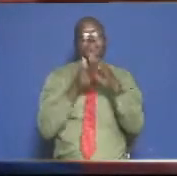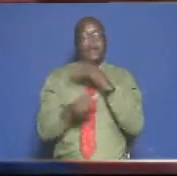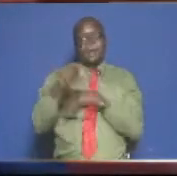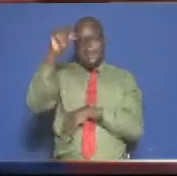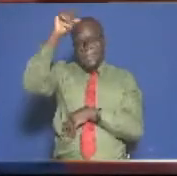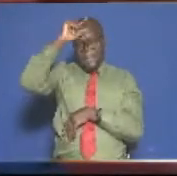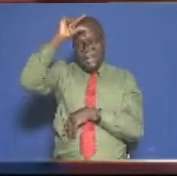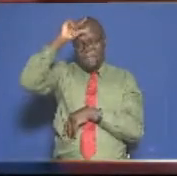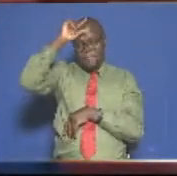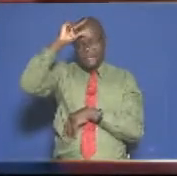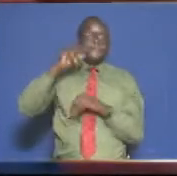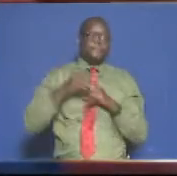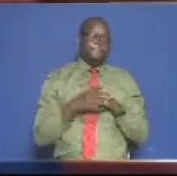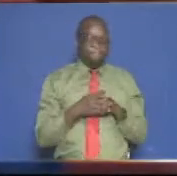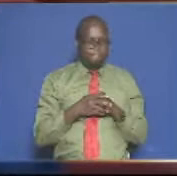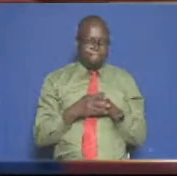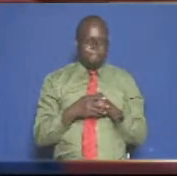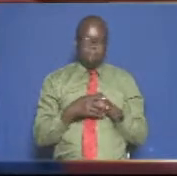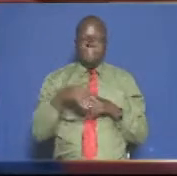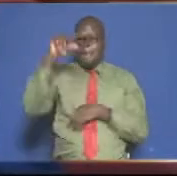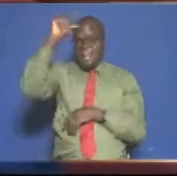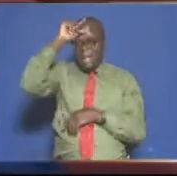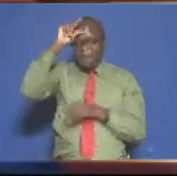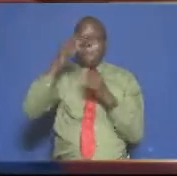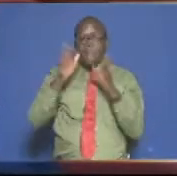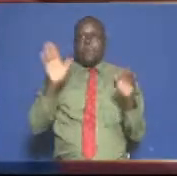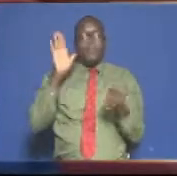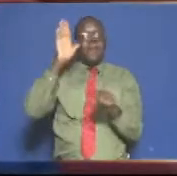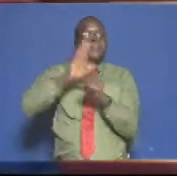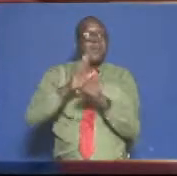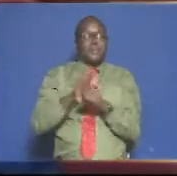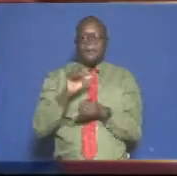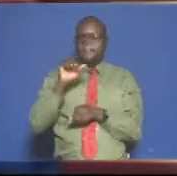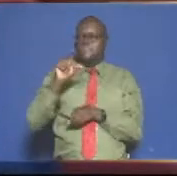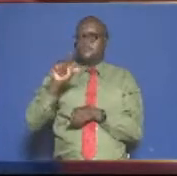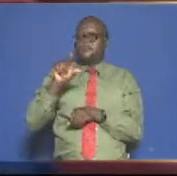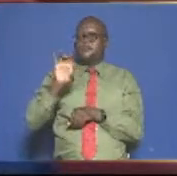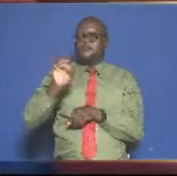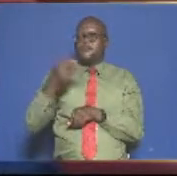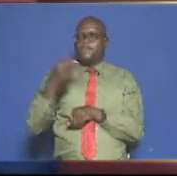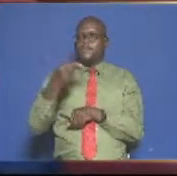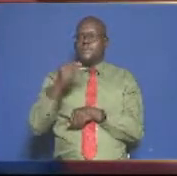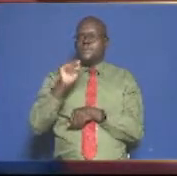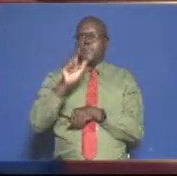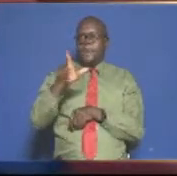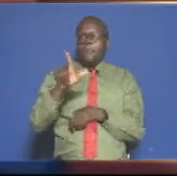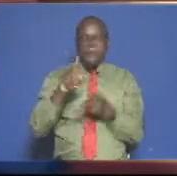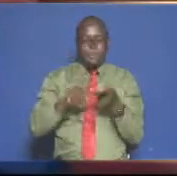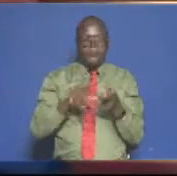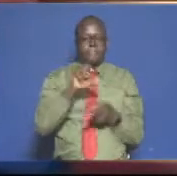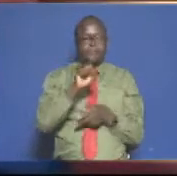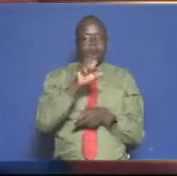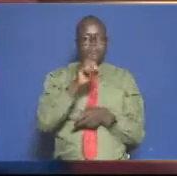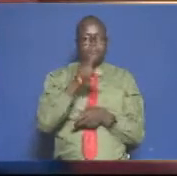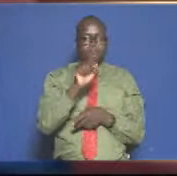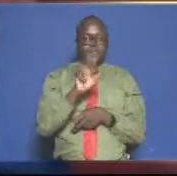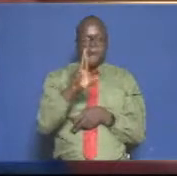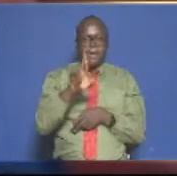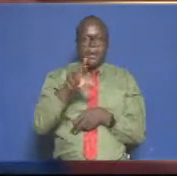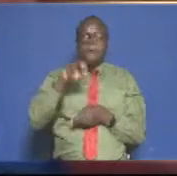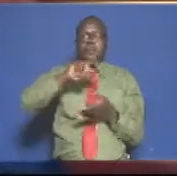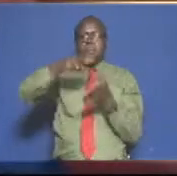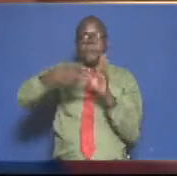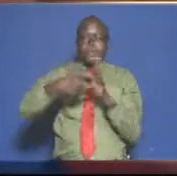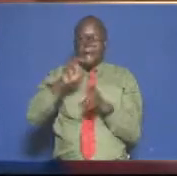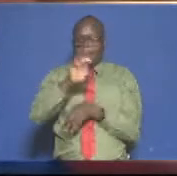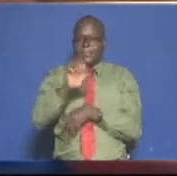President Ruto's administration, this government opened so many geothermal, even solar projects. The biggest solar project in East and